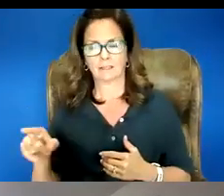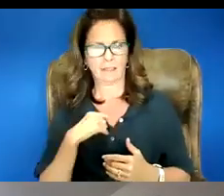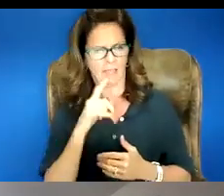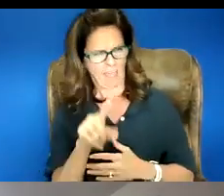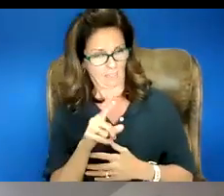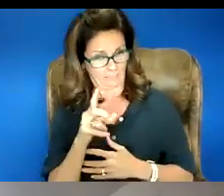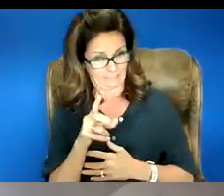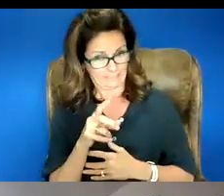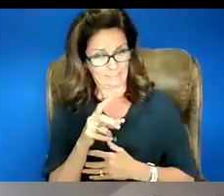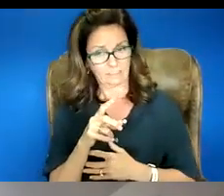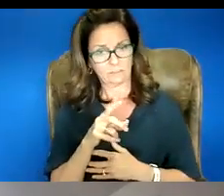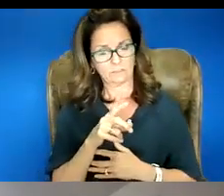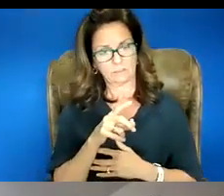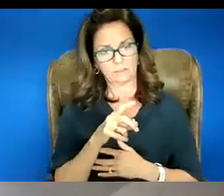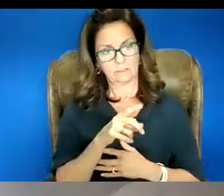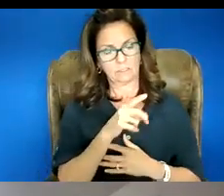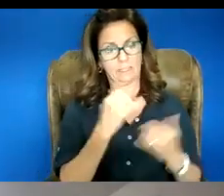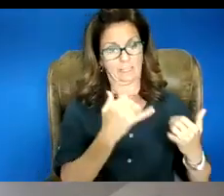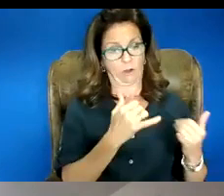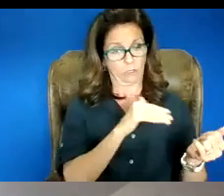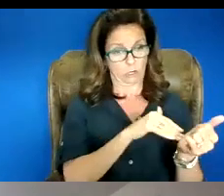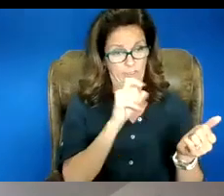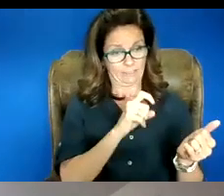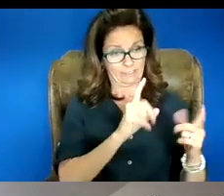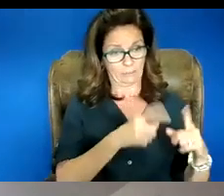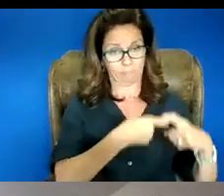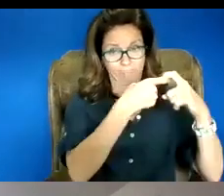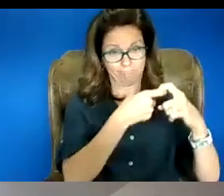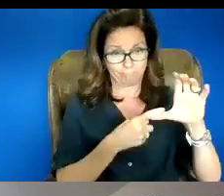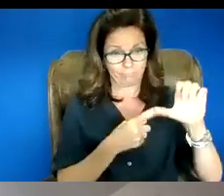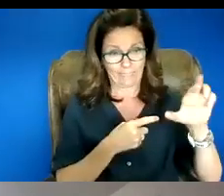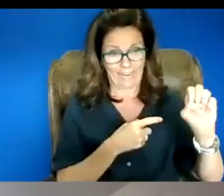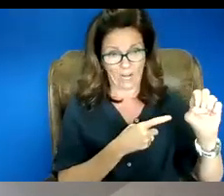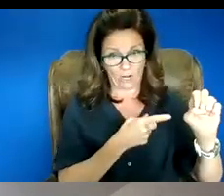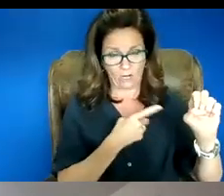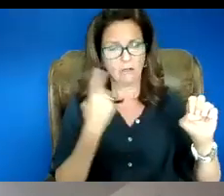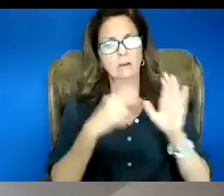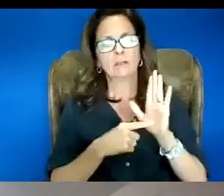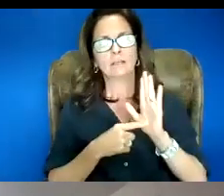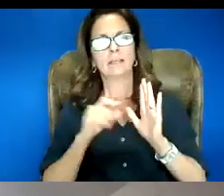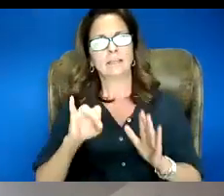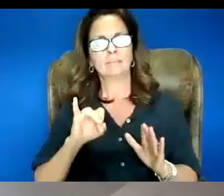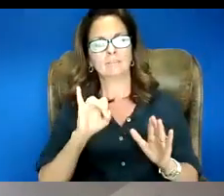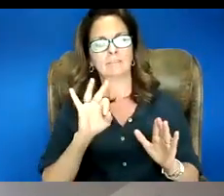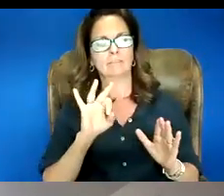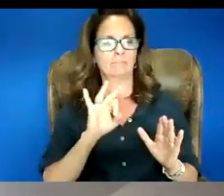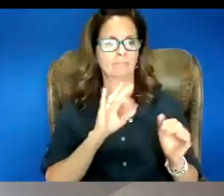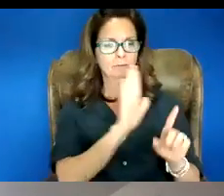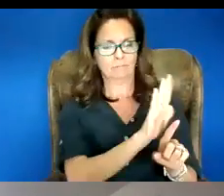to discontinue care with your current physician, for example, if your PCP is different than